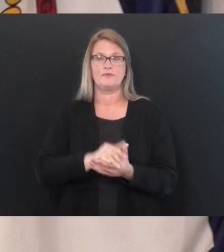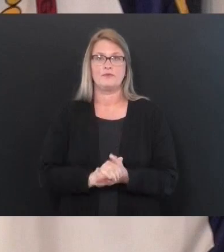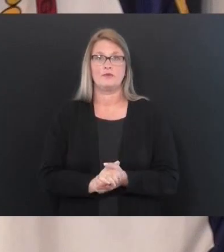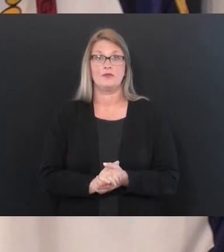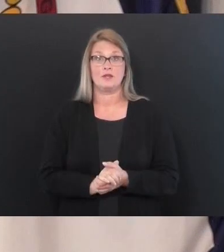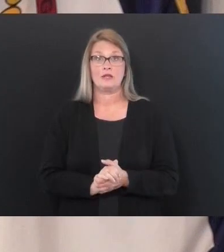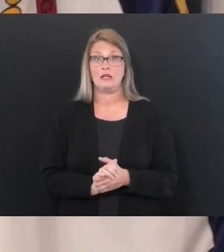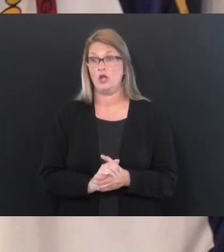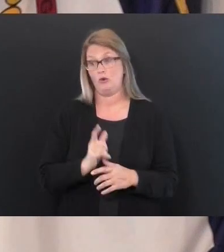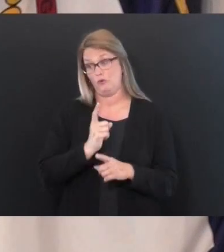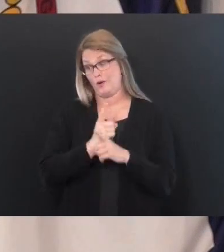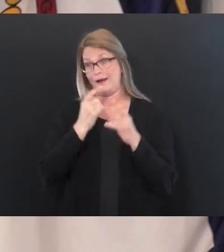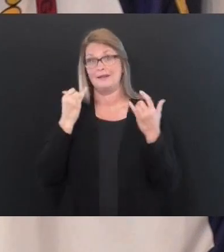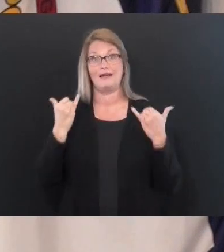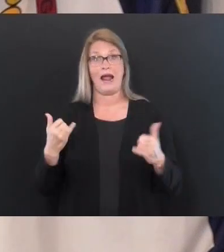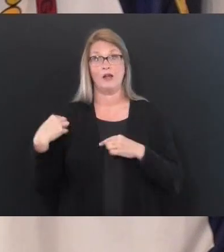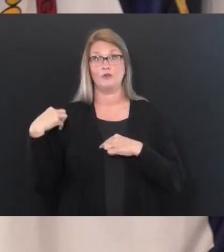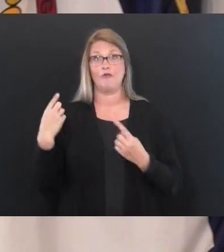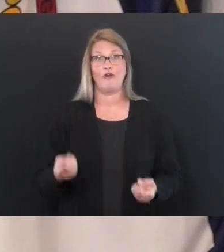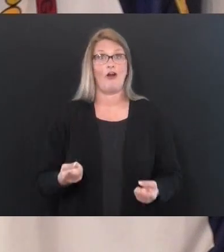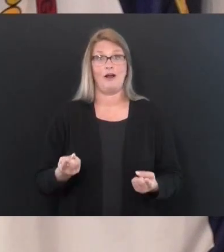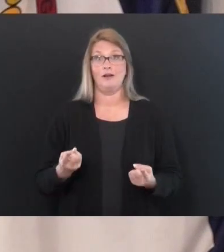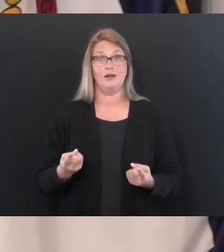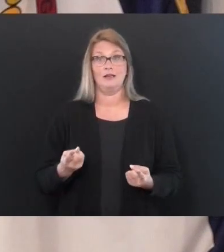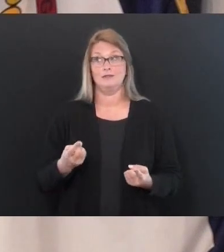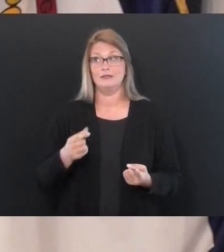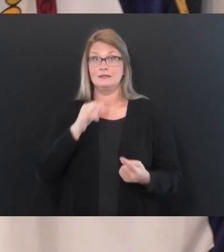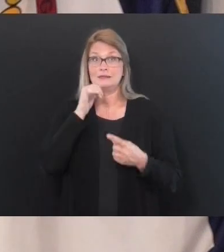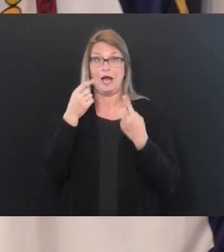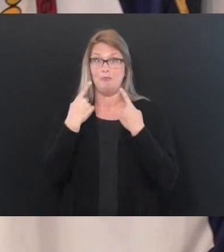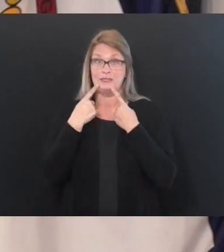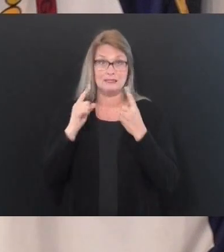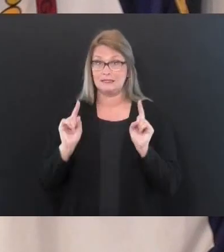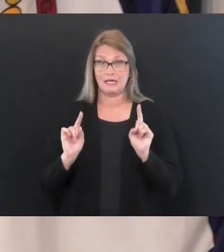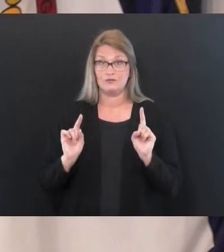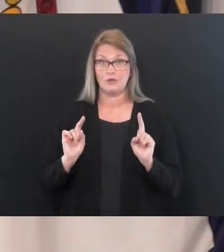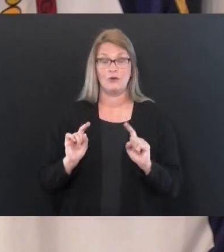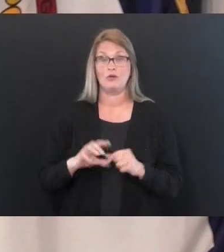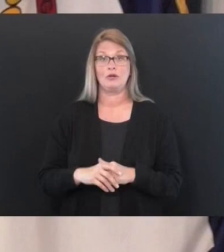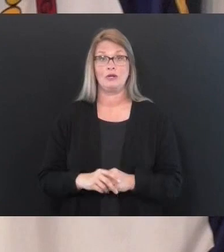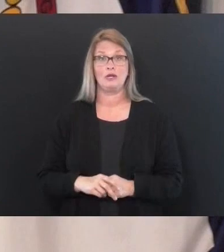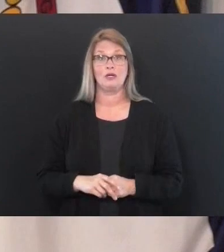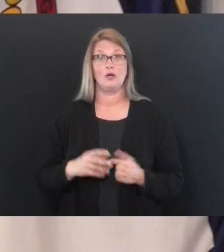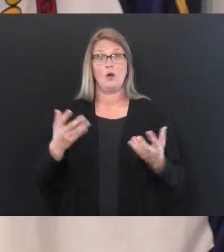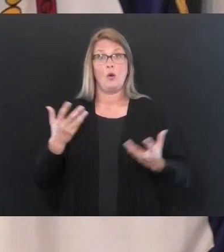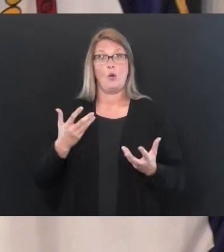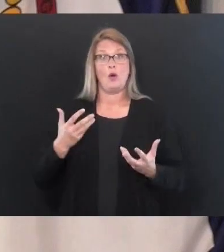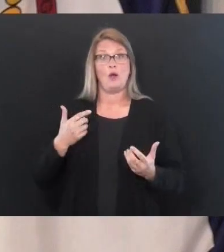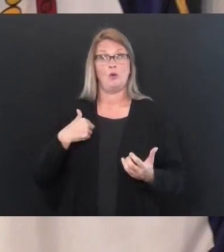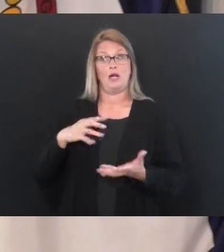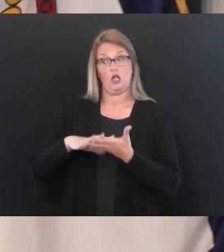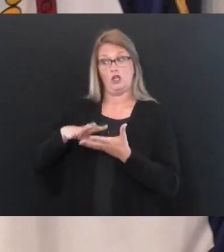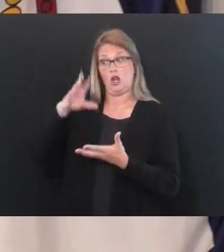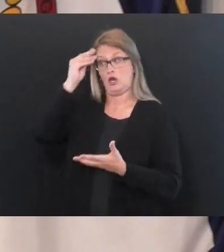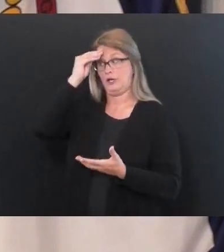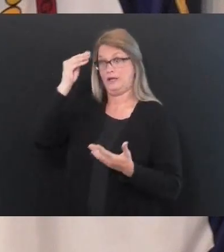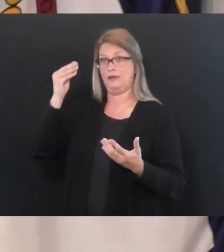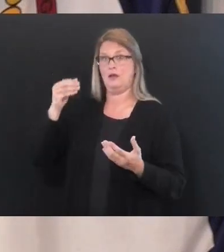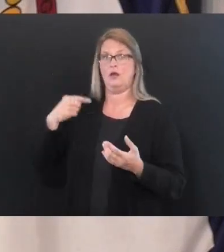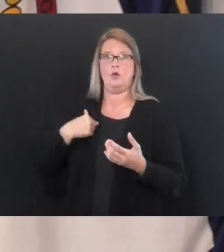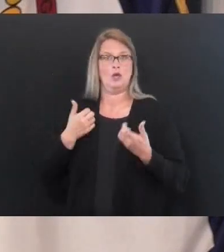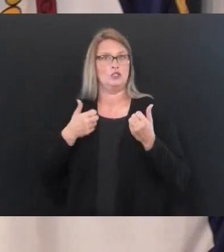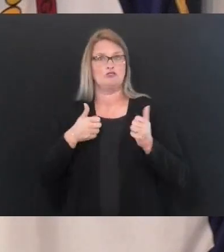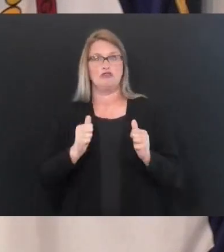right now thus far we've been unsuccessful. What we're hearing is, well, we're taking every